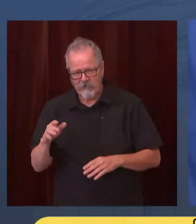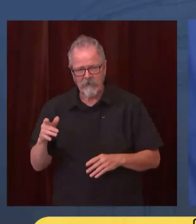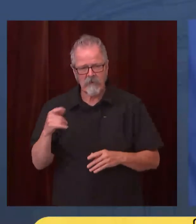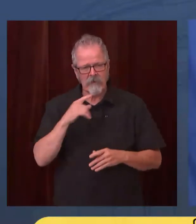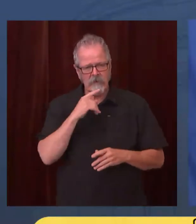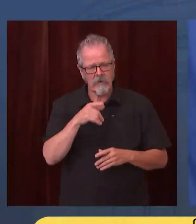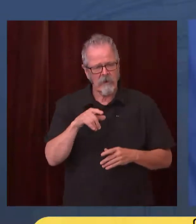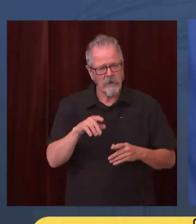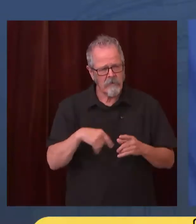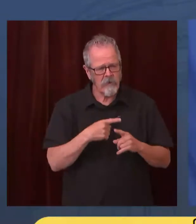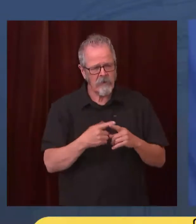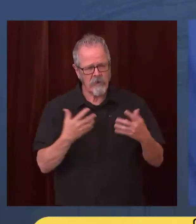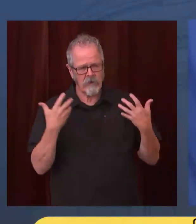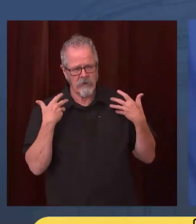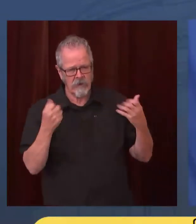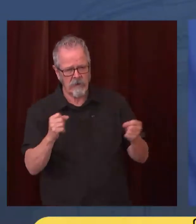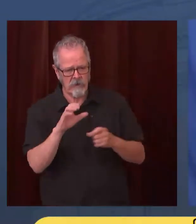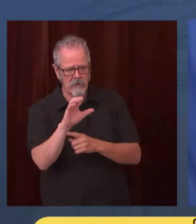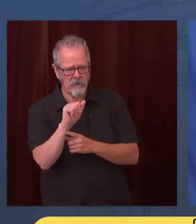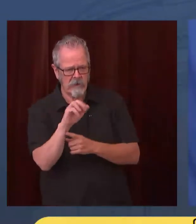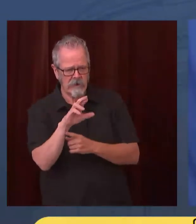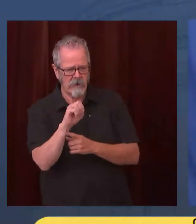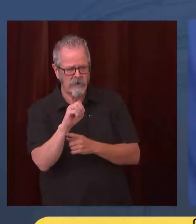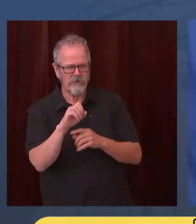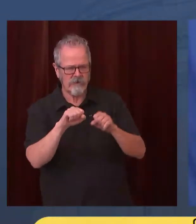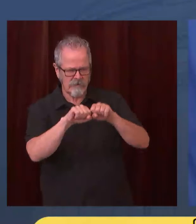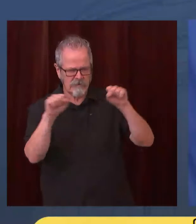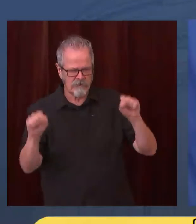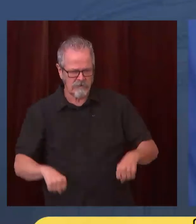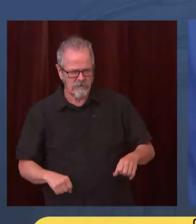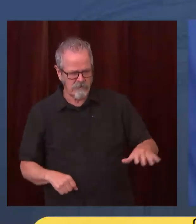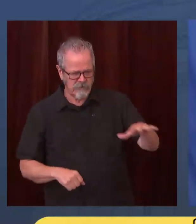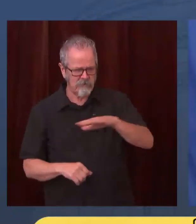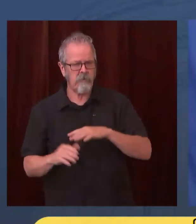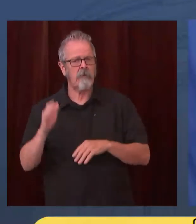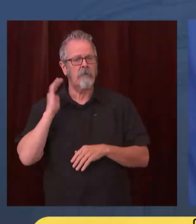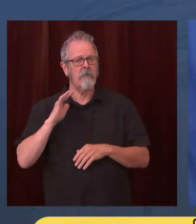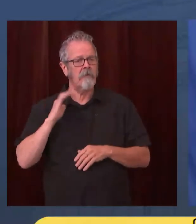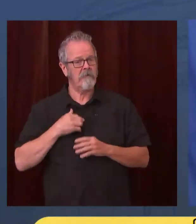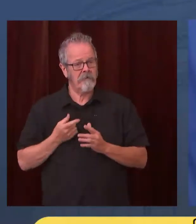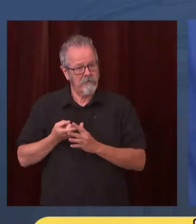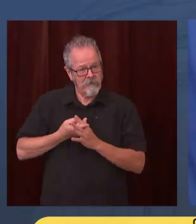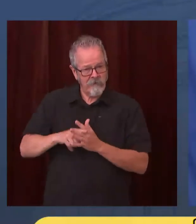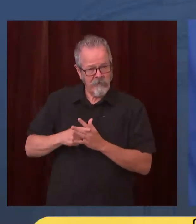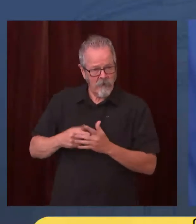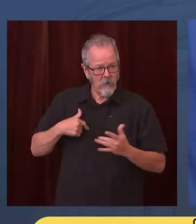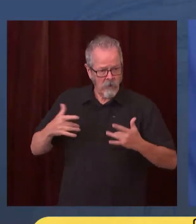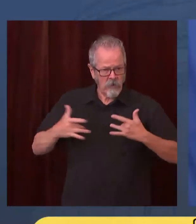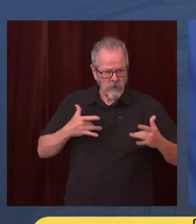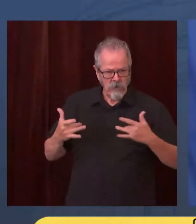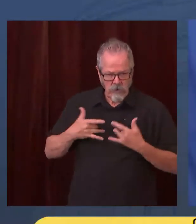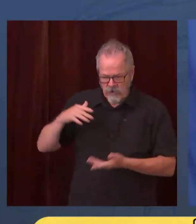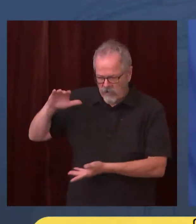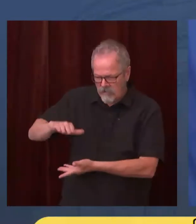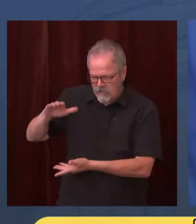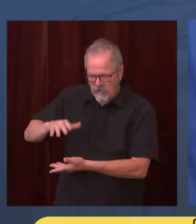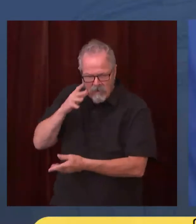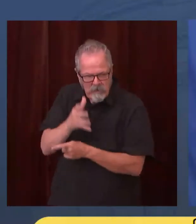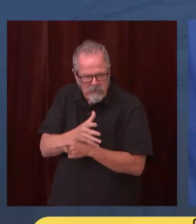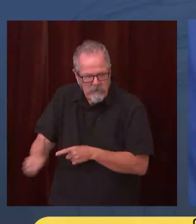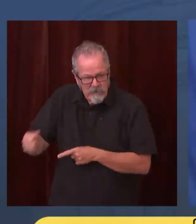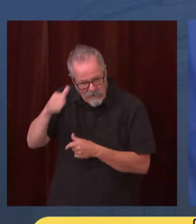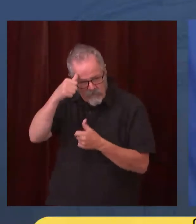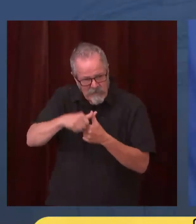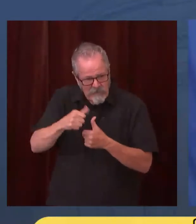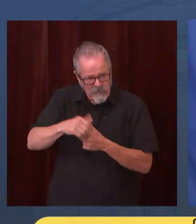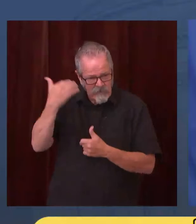In the beginning of the pandemic, we were concerned about ventilators. Does the state have enough ventilators? Do they have enough refrigeration trucks?